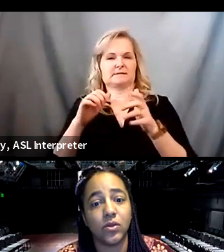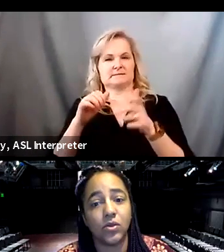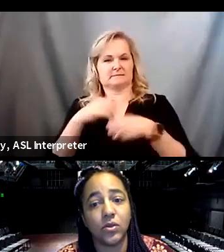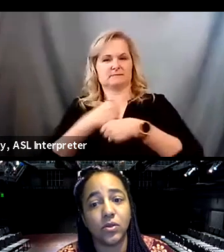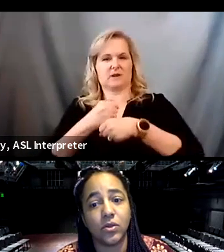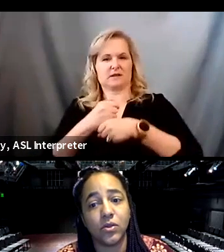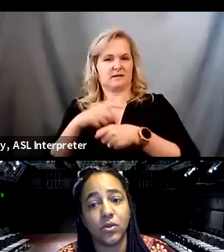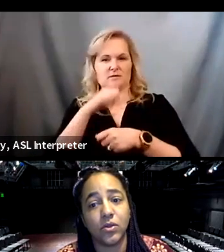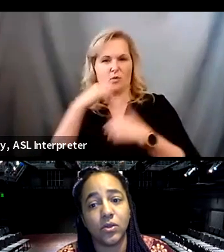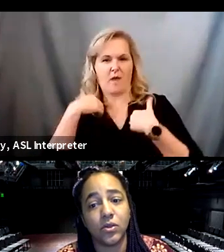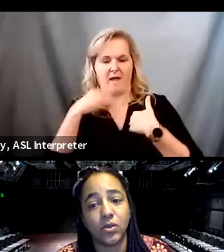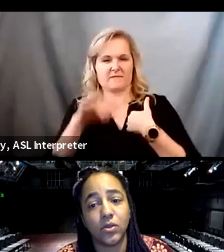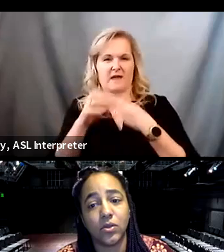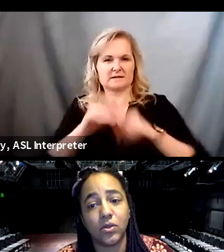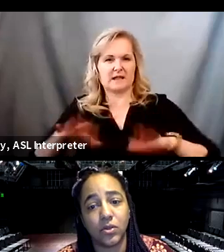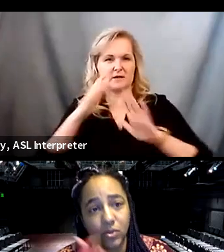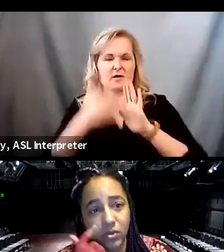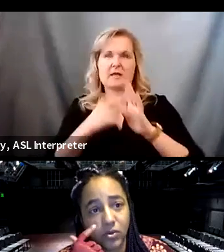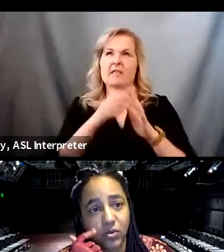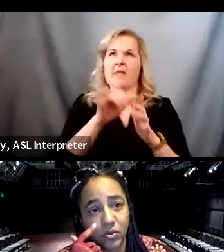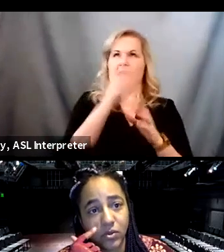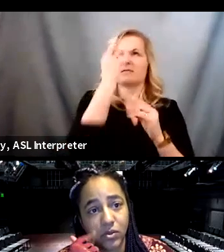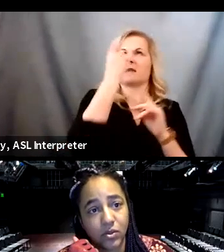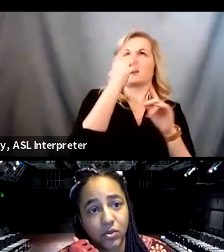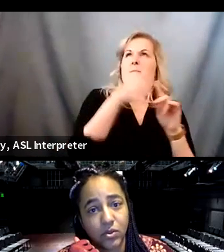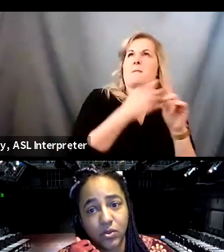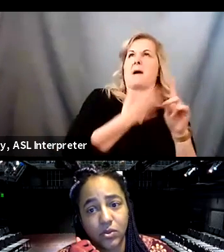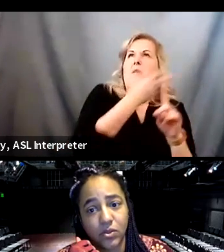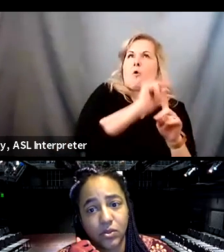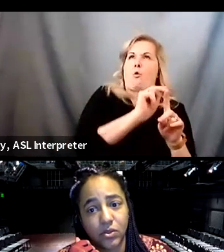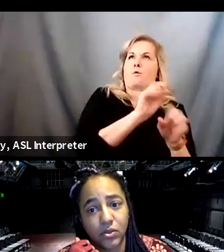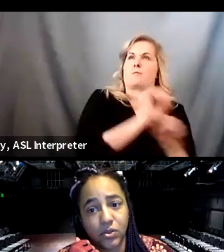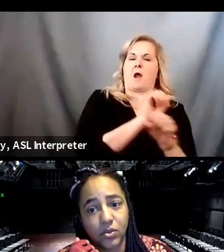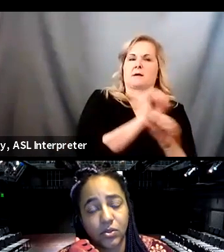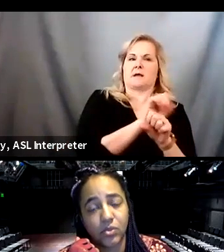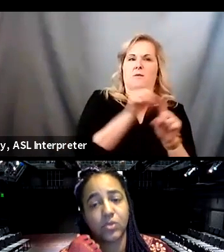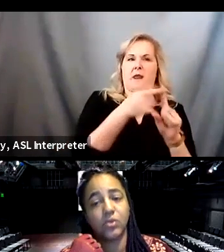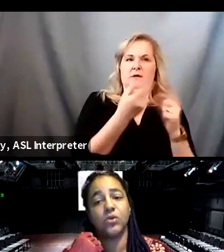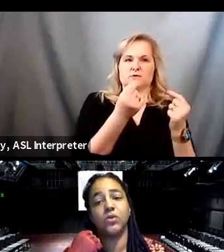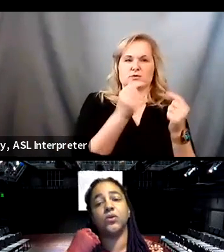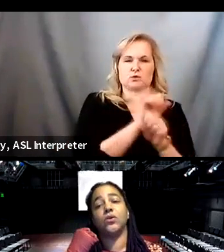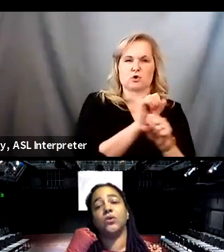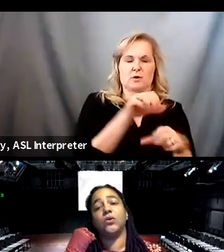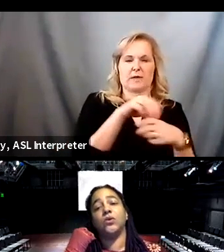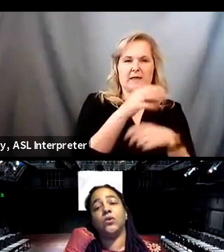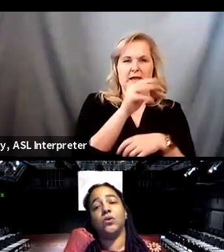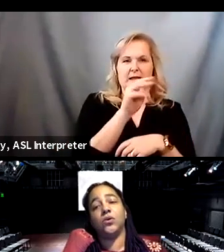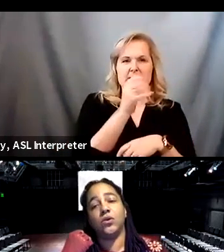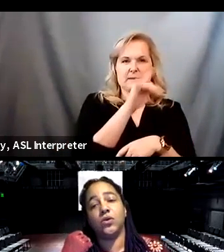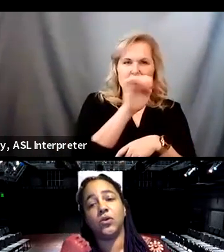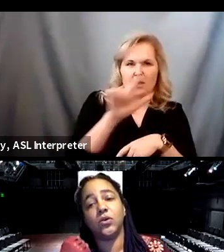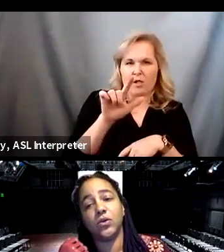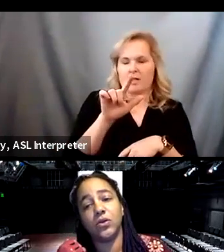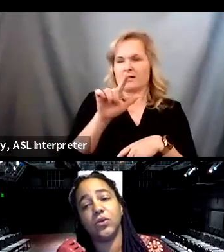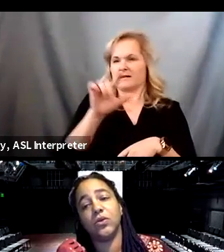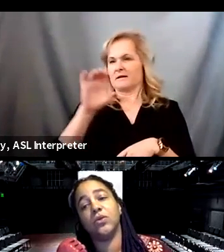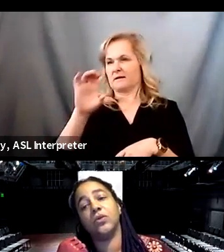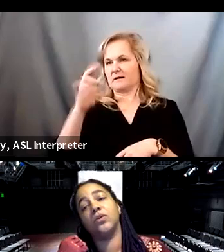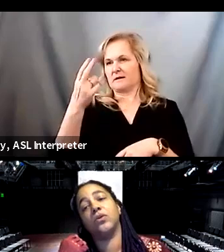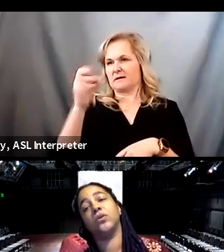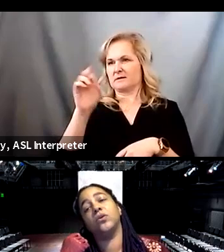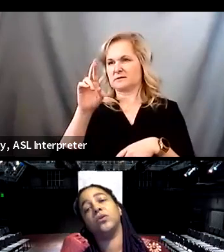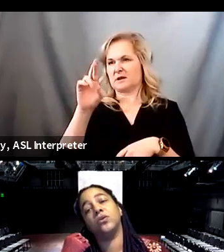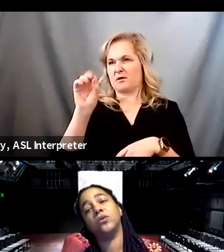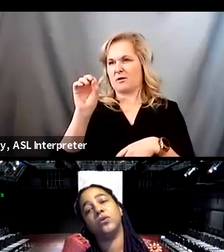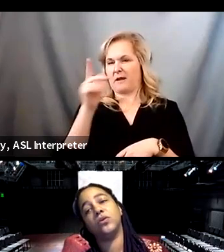got me thinking about my own practice. And whenever I personally do work within Seminole Nation, Muskogee Nation, Osage Nation, Cherokee Nation, we're all very